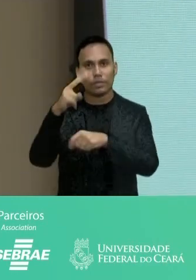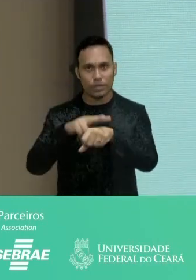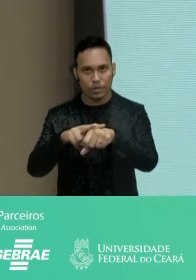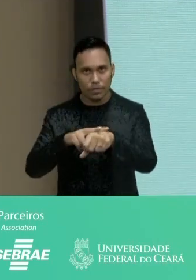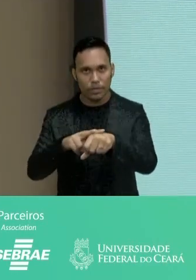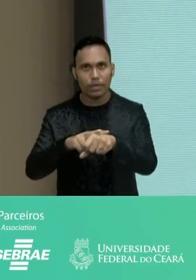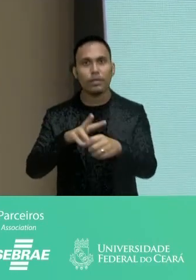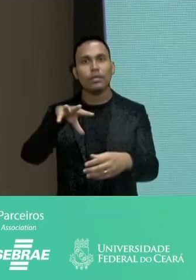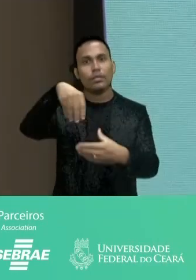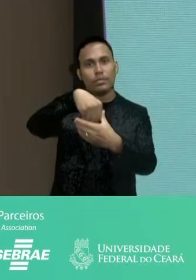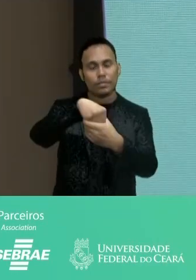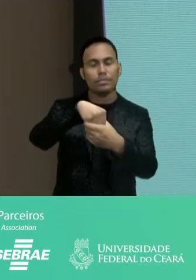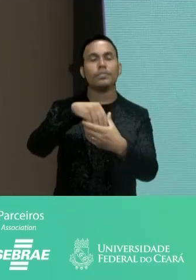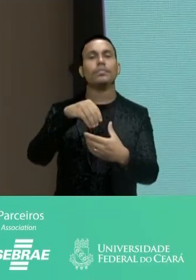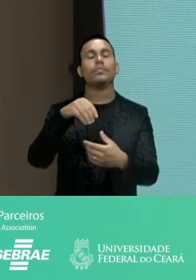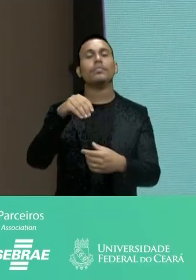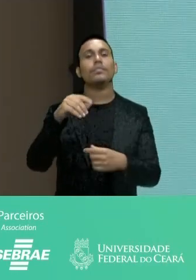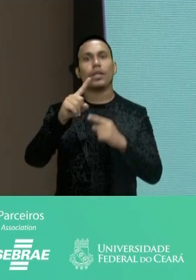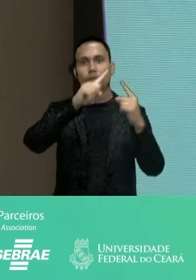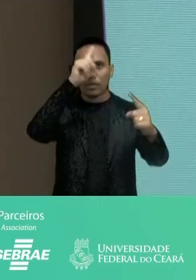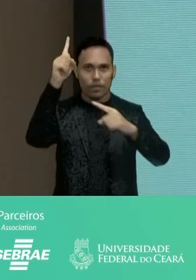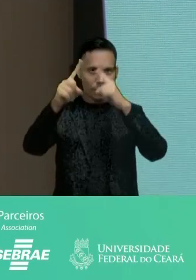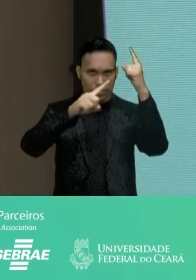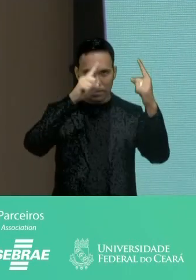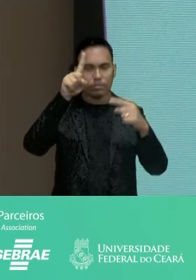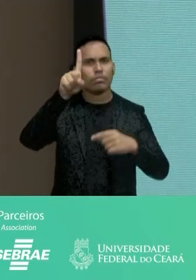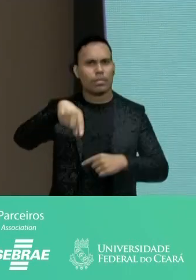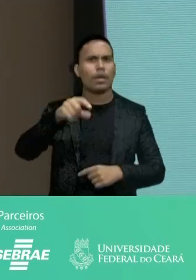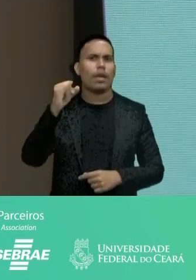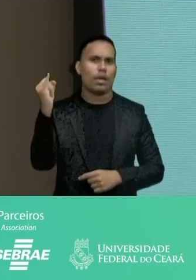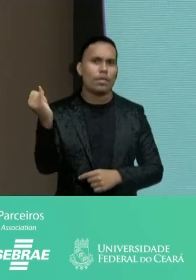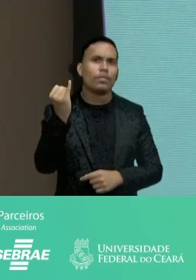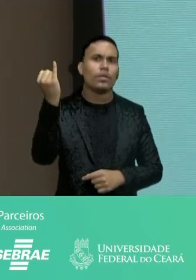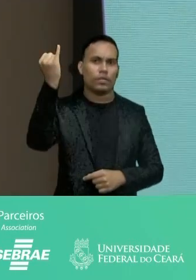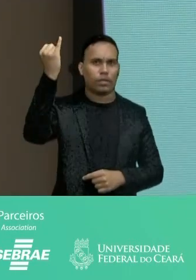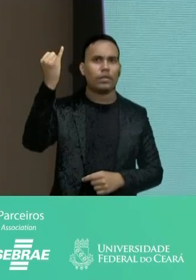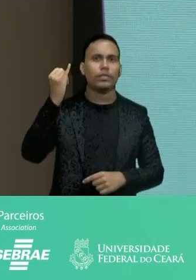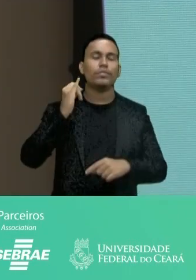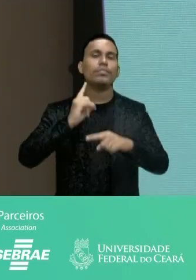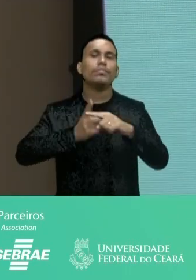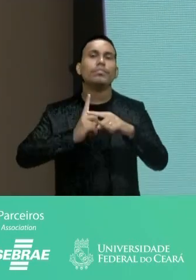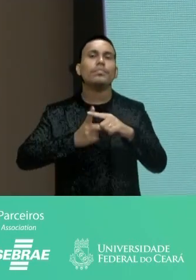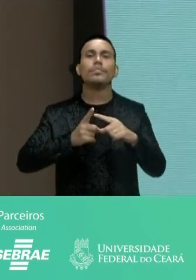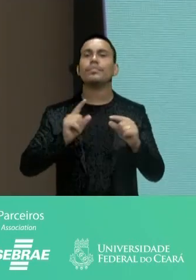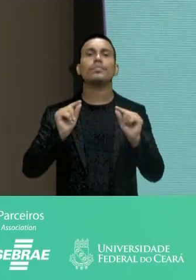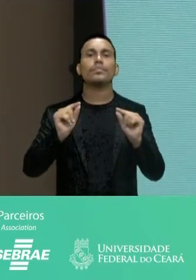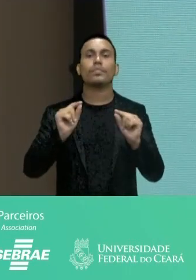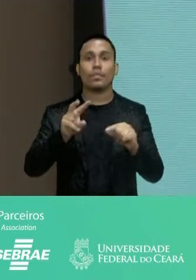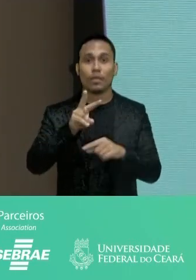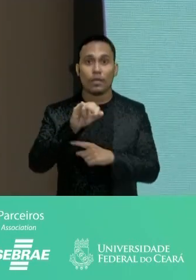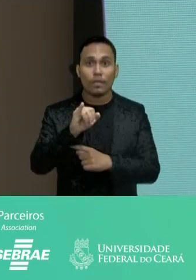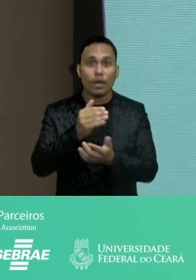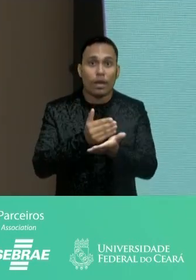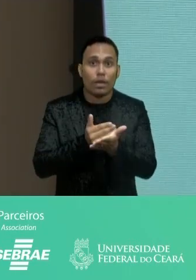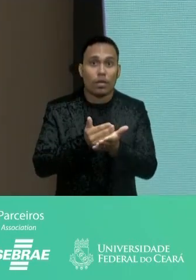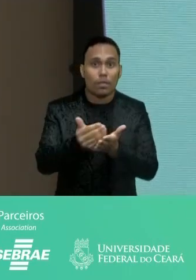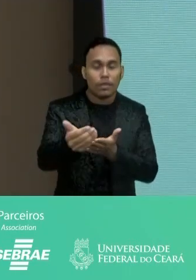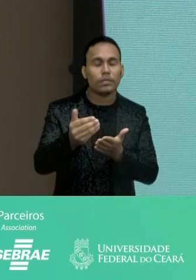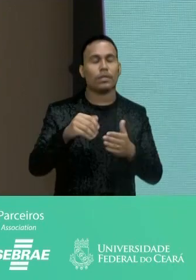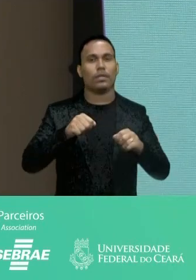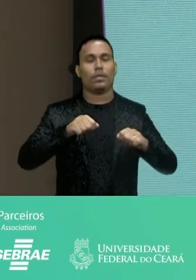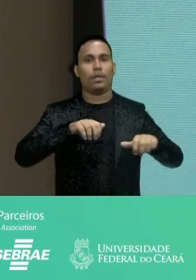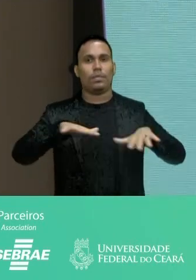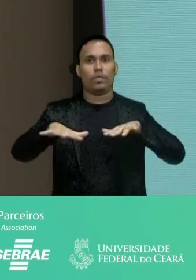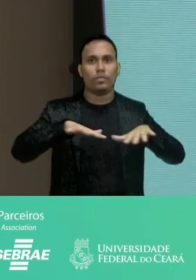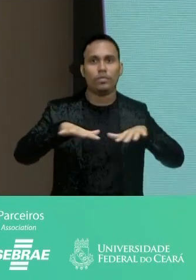have green hydrogen in the innovation ecosystem. Porque ali a gente vai começar a movimentar, digamos,